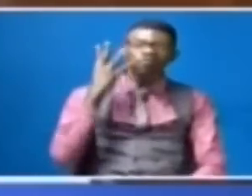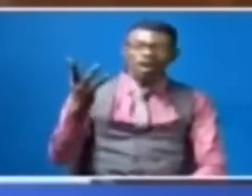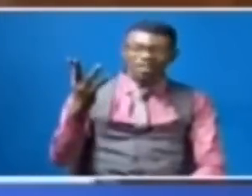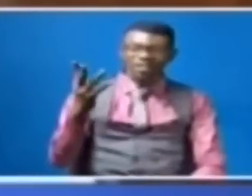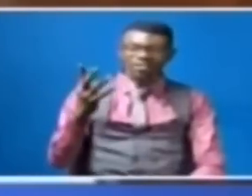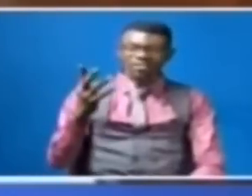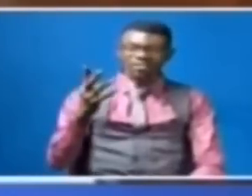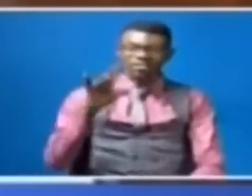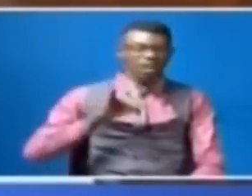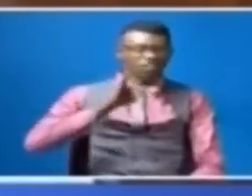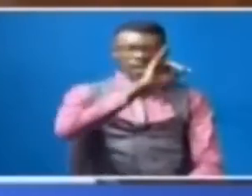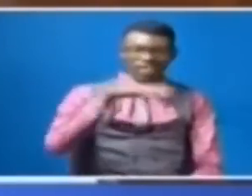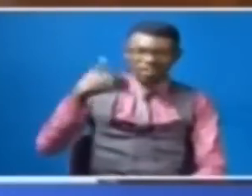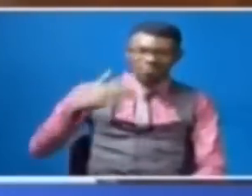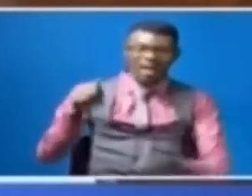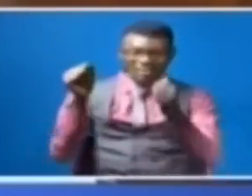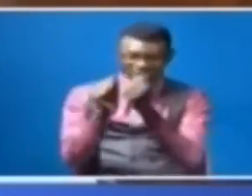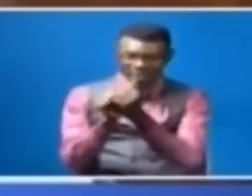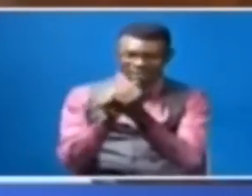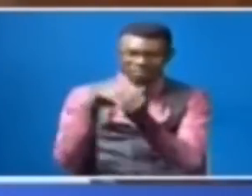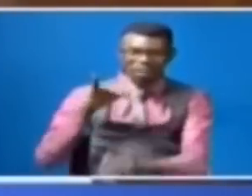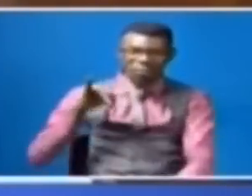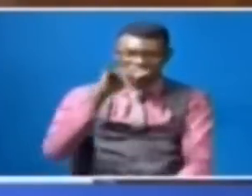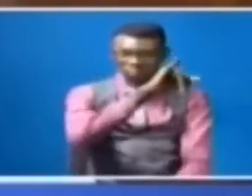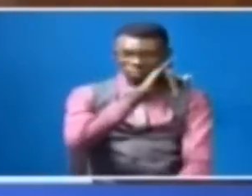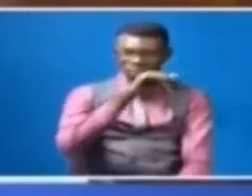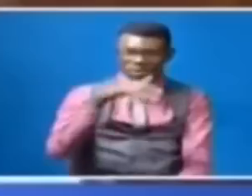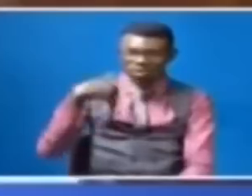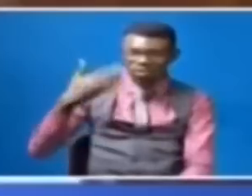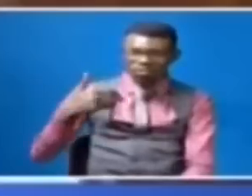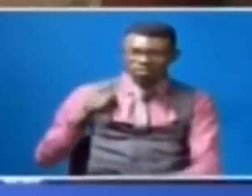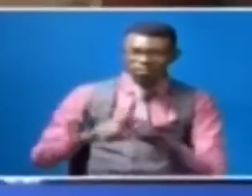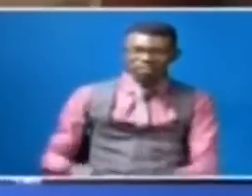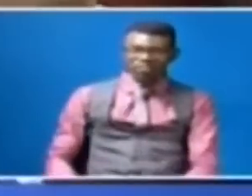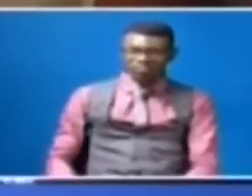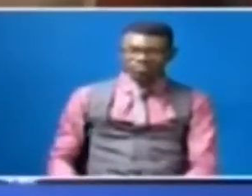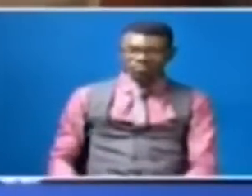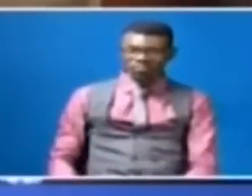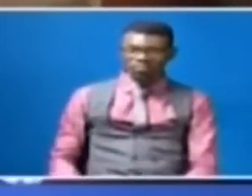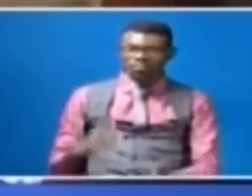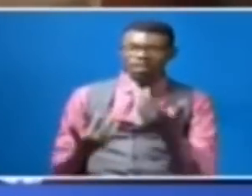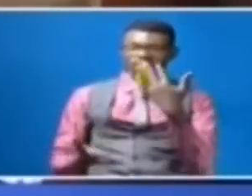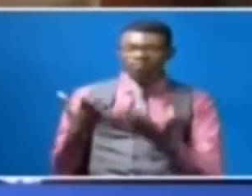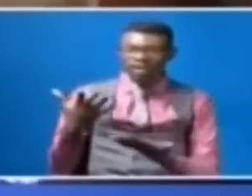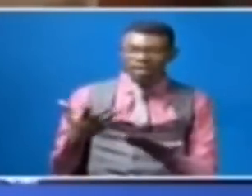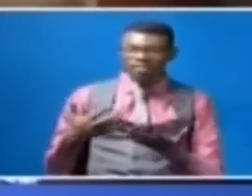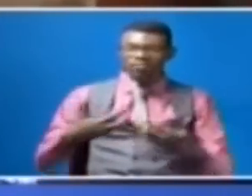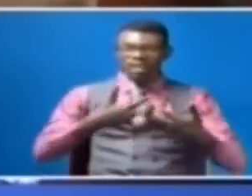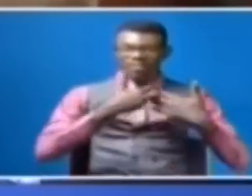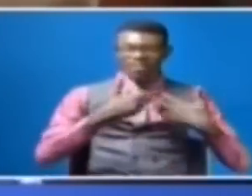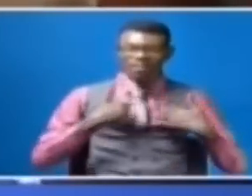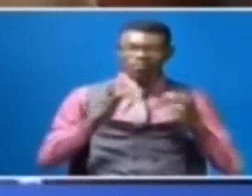day, 10 flights a day, has no fire engine. That's lots of Kenyans,